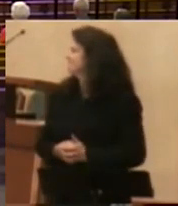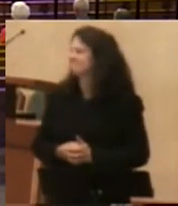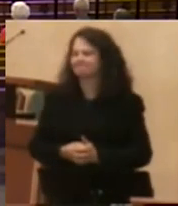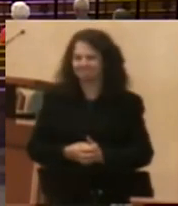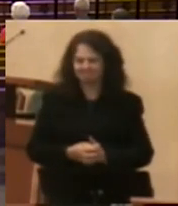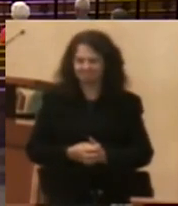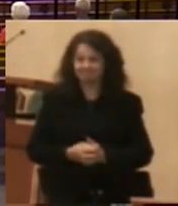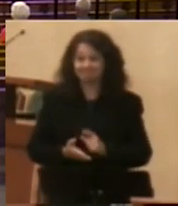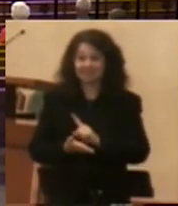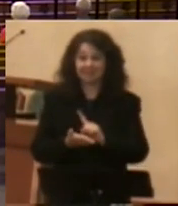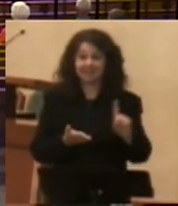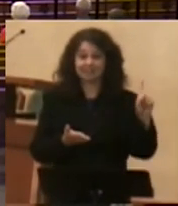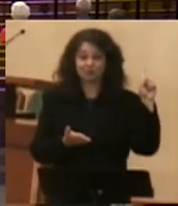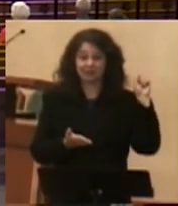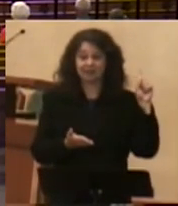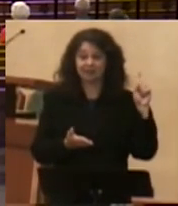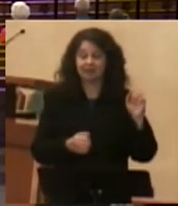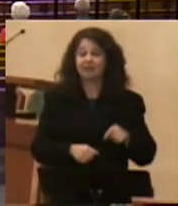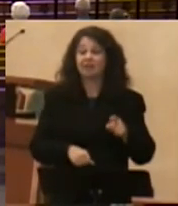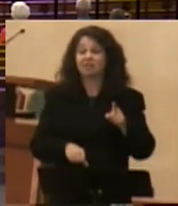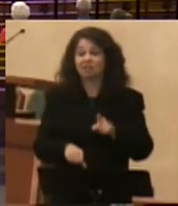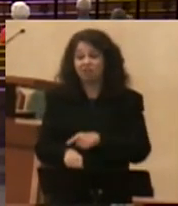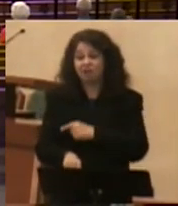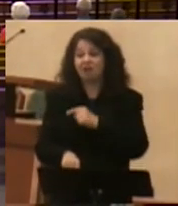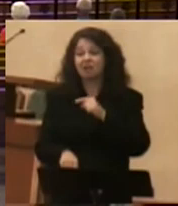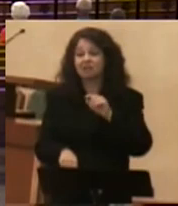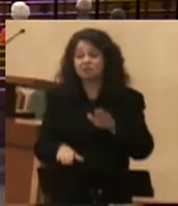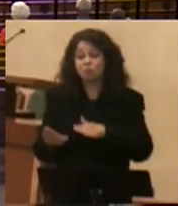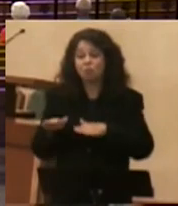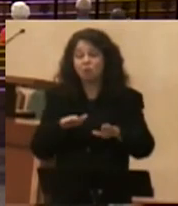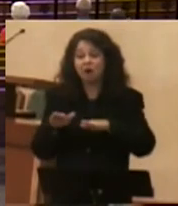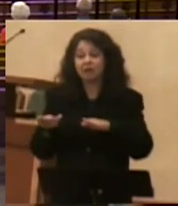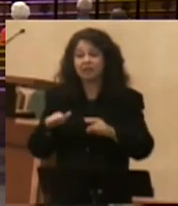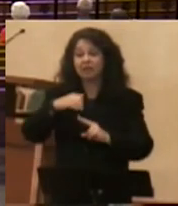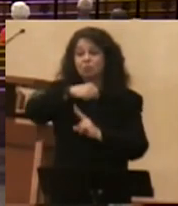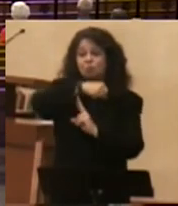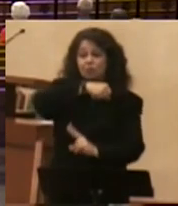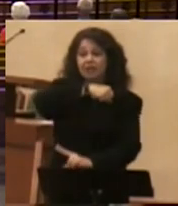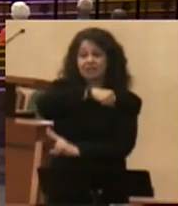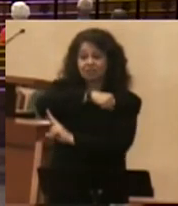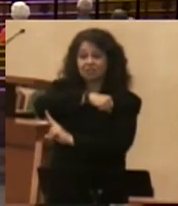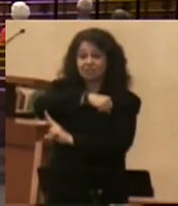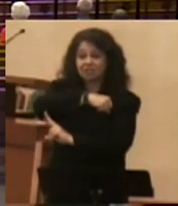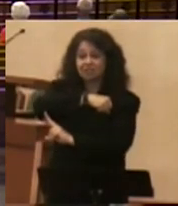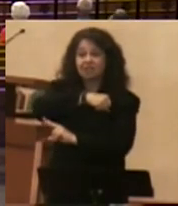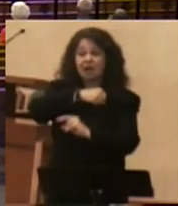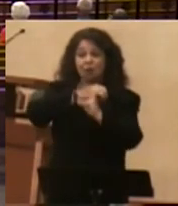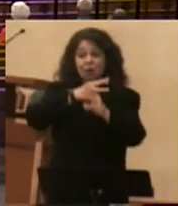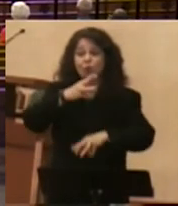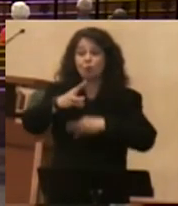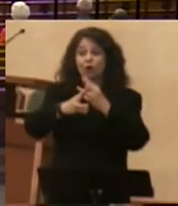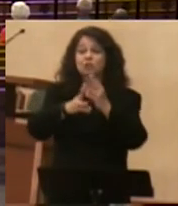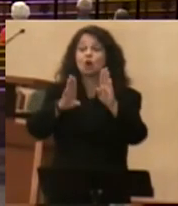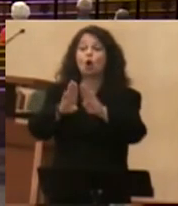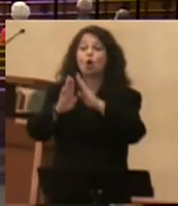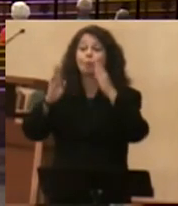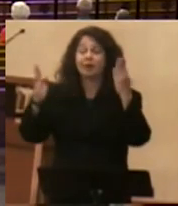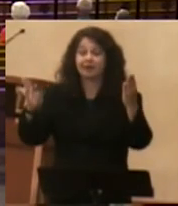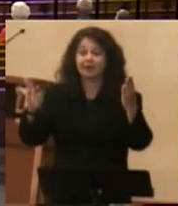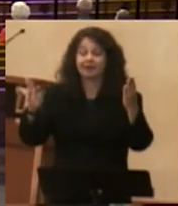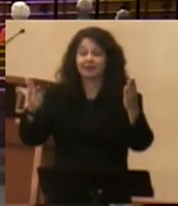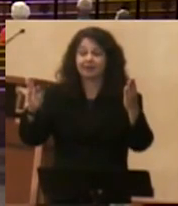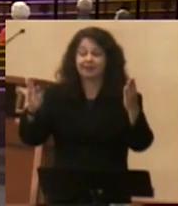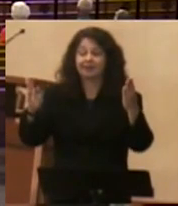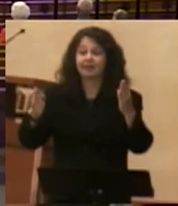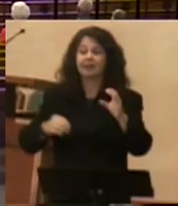Just last week, the longest walking bridge in the world opened. It covers a Swiss